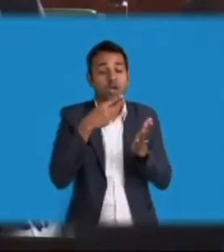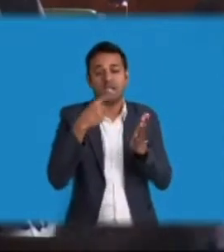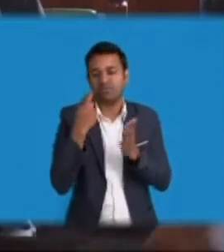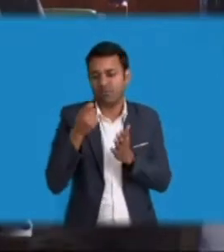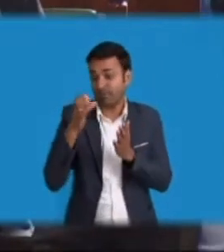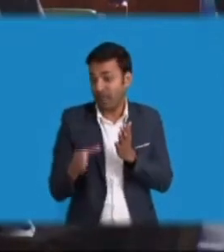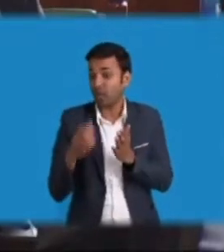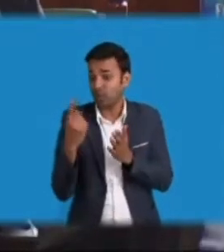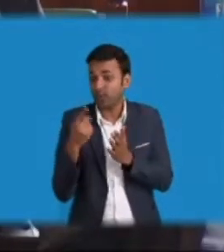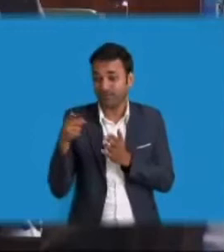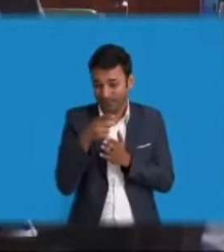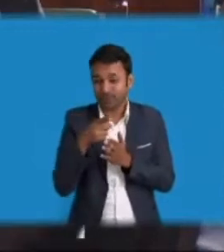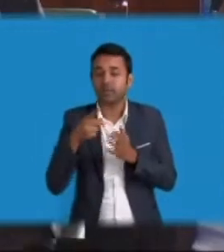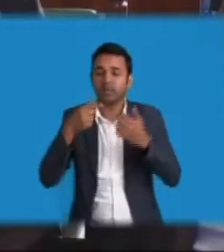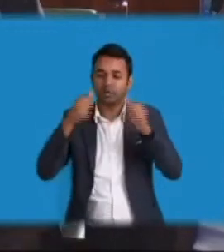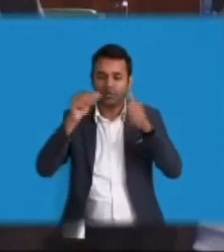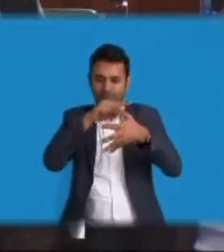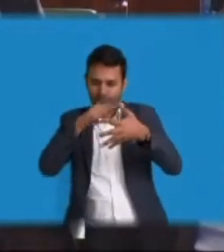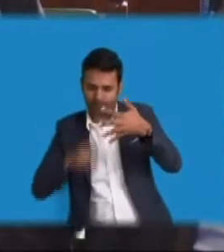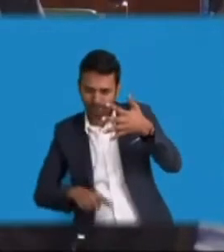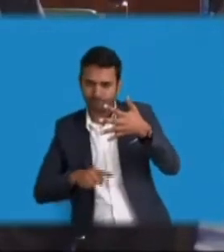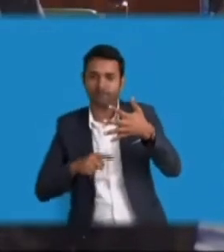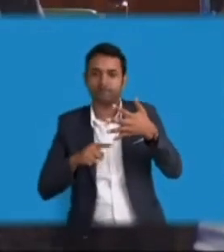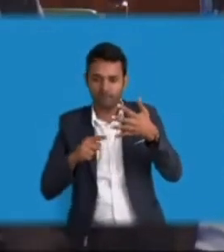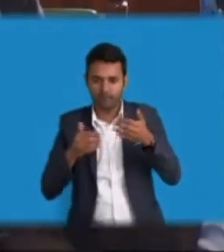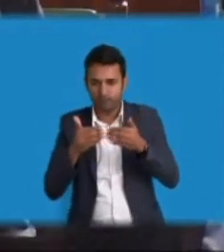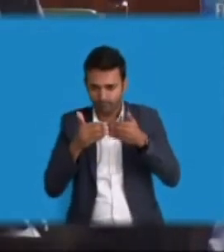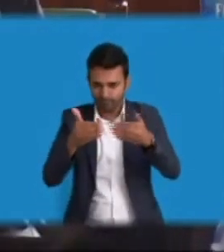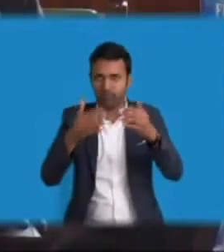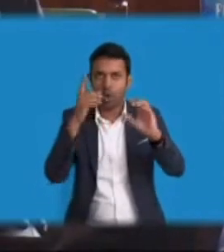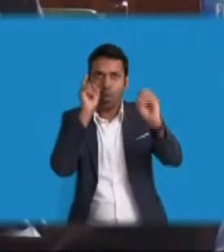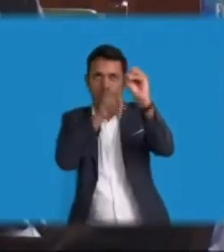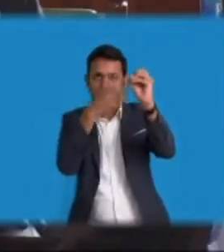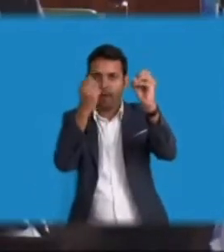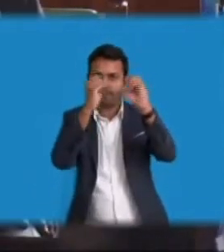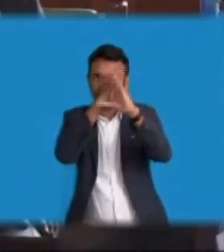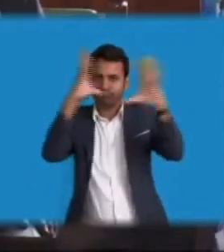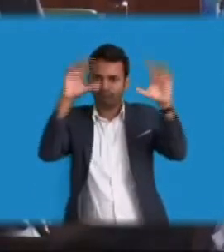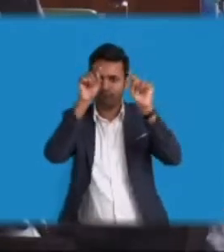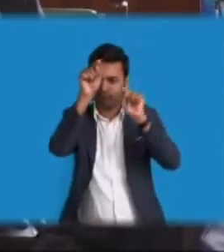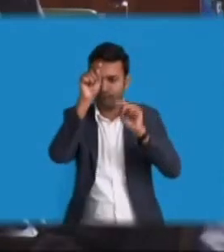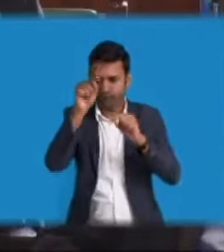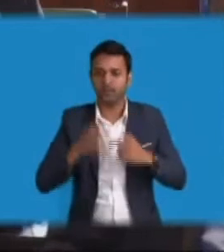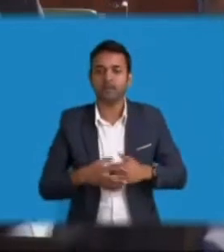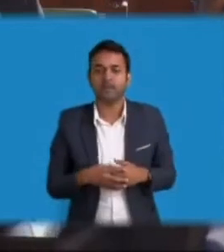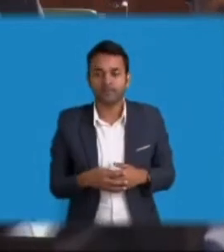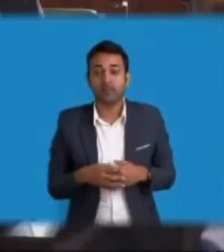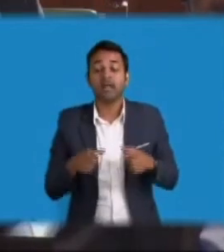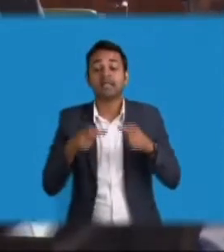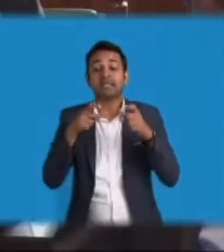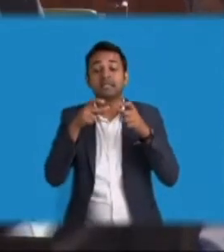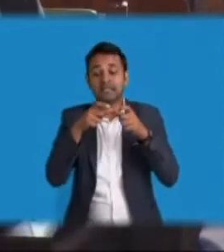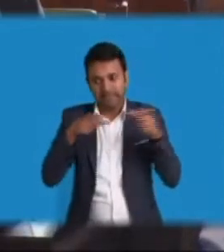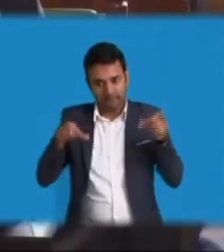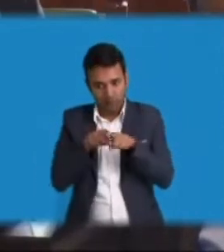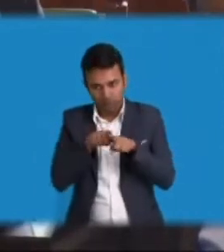we move towards our vision of smartest towns and cities. Madam Speaker, we live